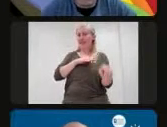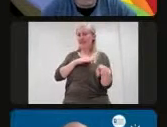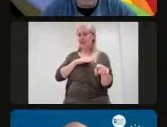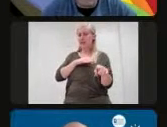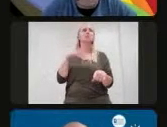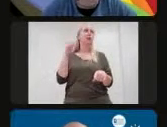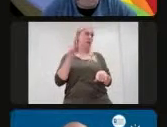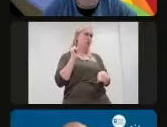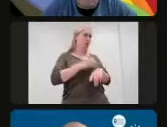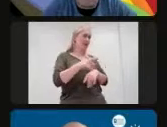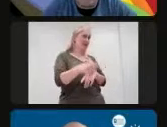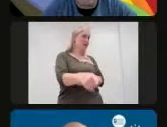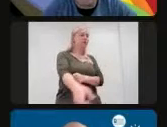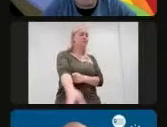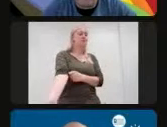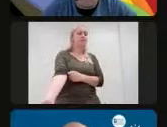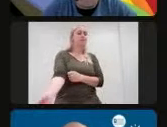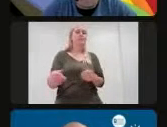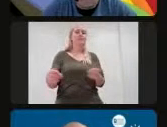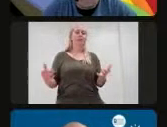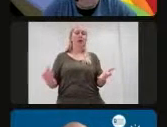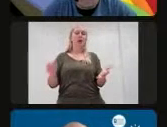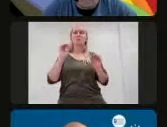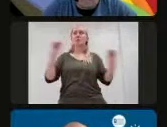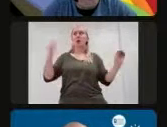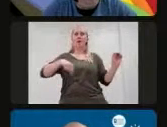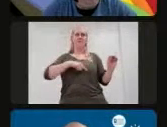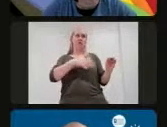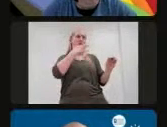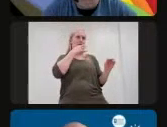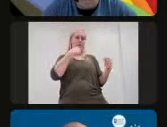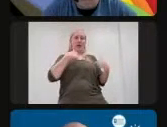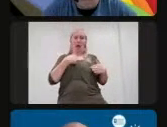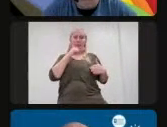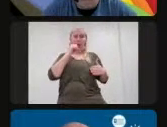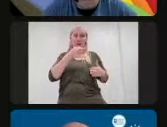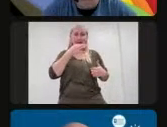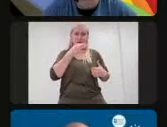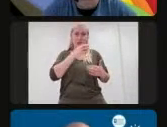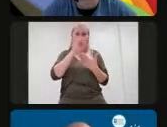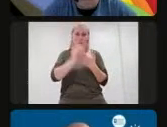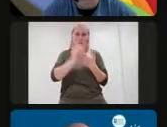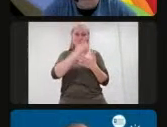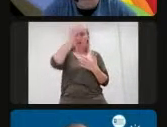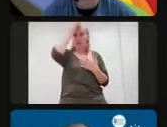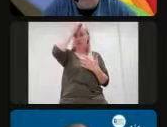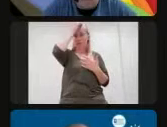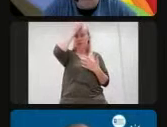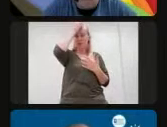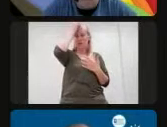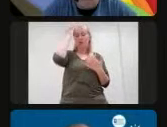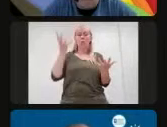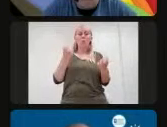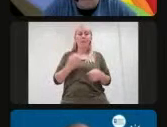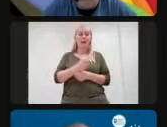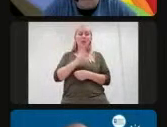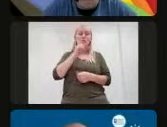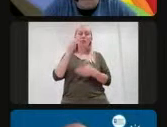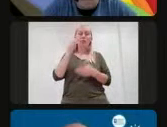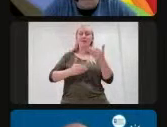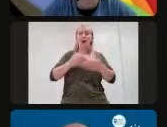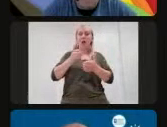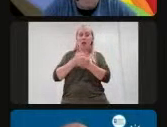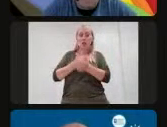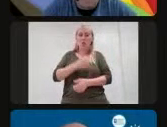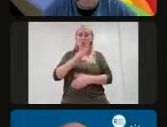topic, even none of us are experts. I'm not expert in curriculum. But we wanted to make sure that we follow all the steps